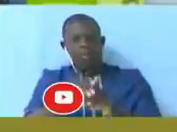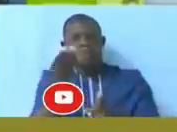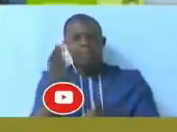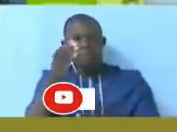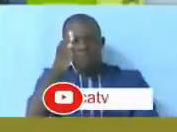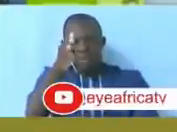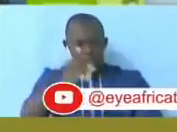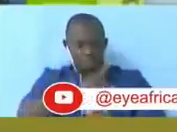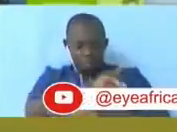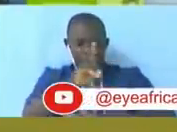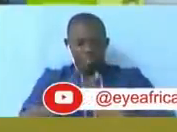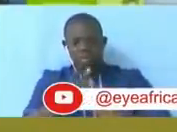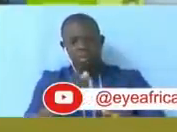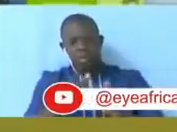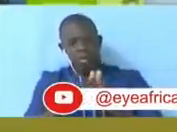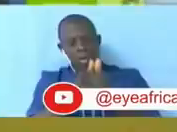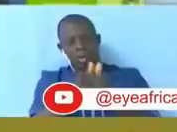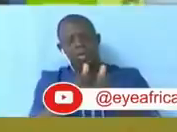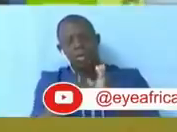Division.